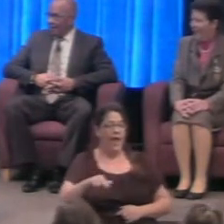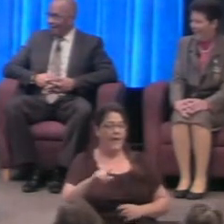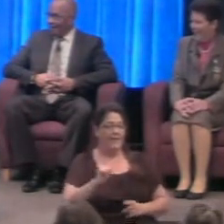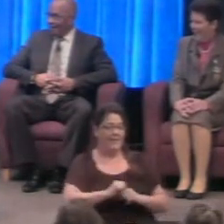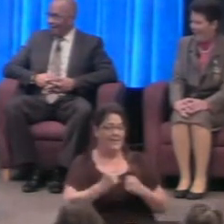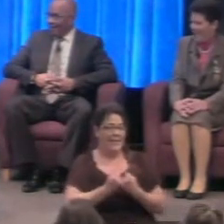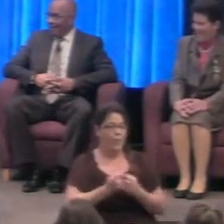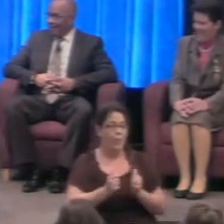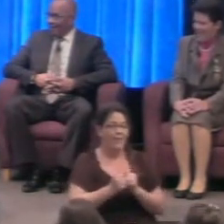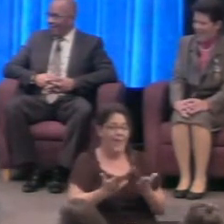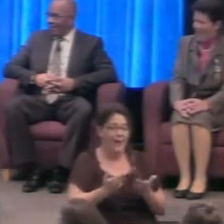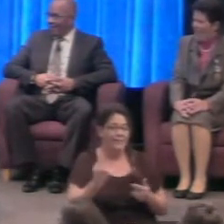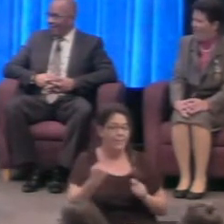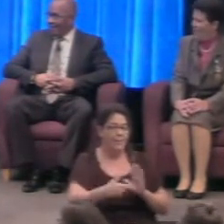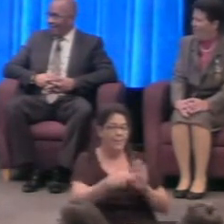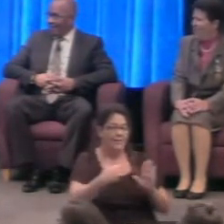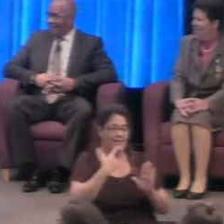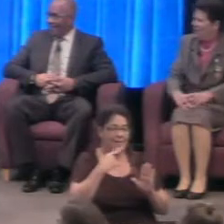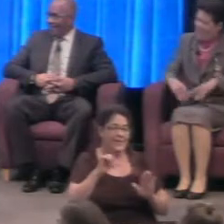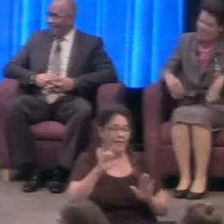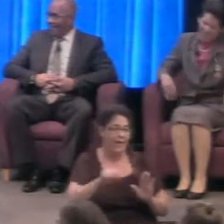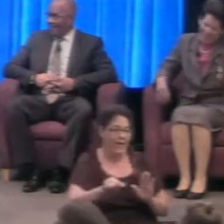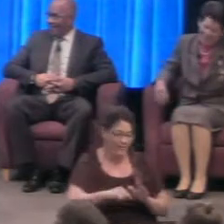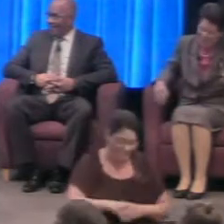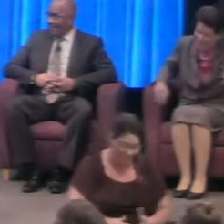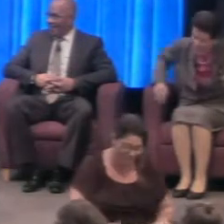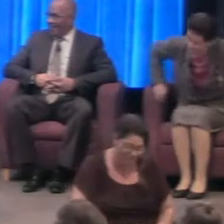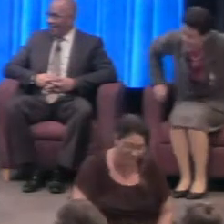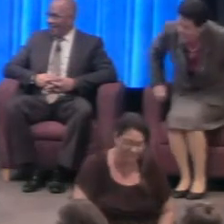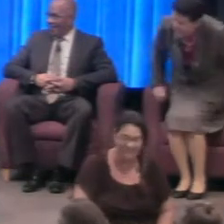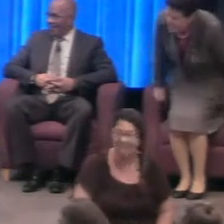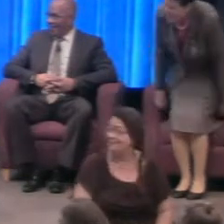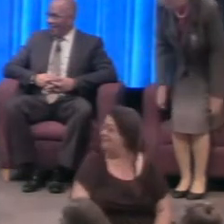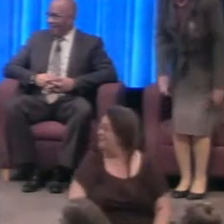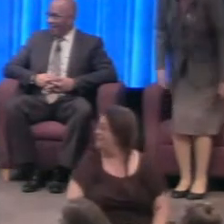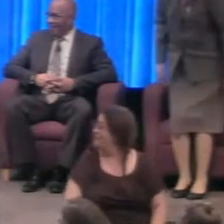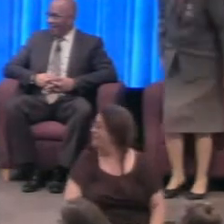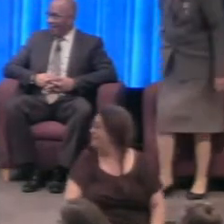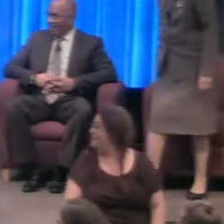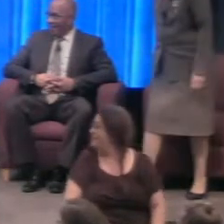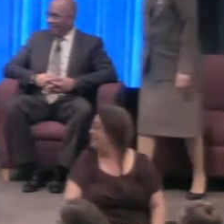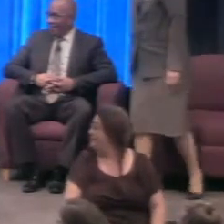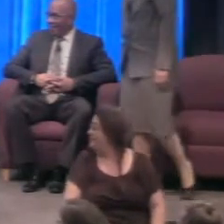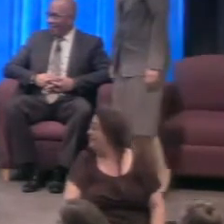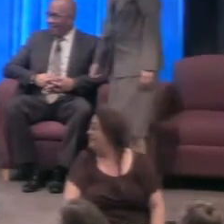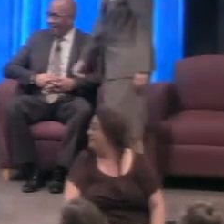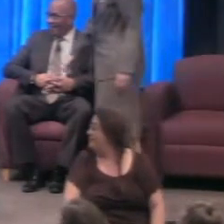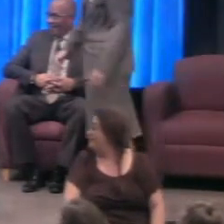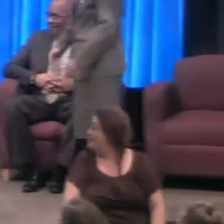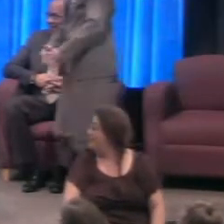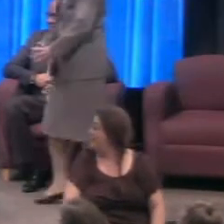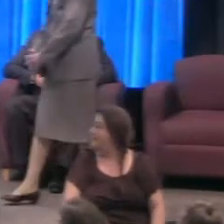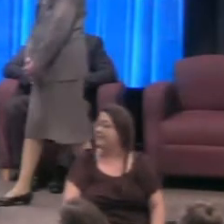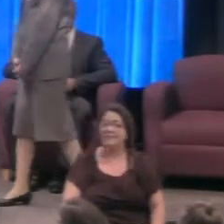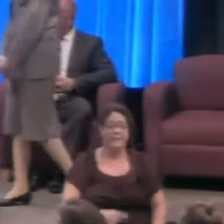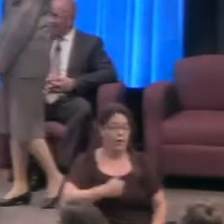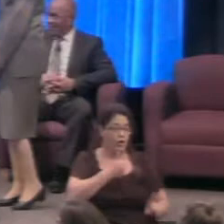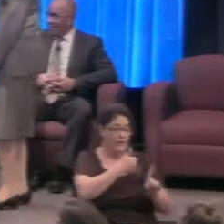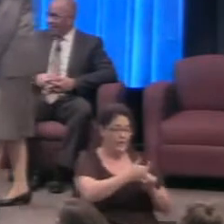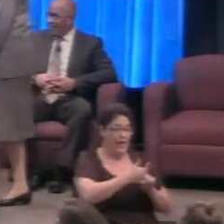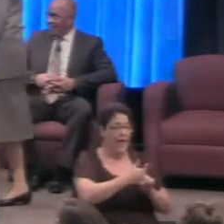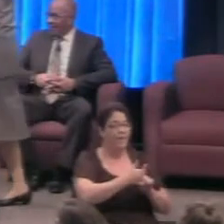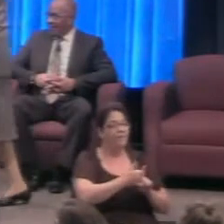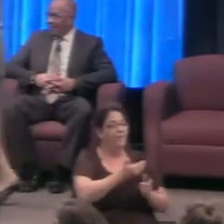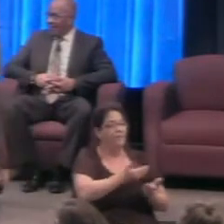So we got a few things for you. The first one is about the fact that you're going back